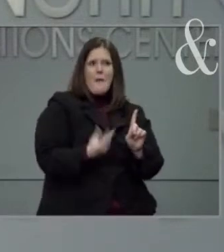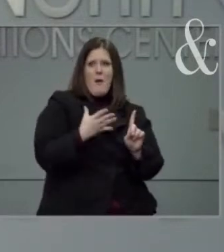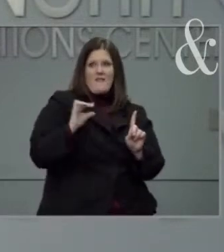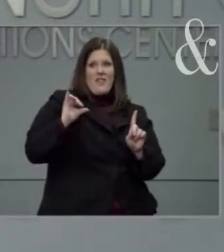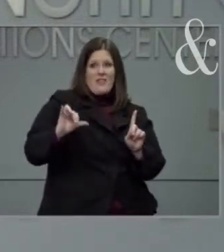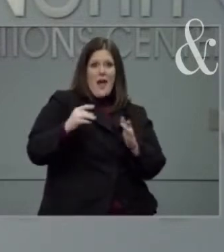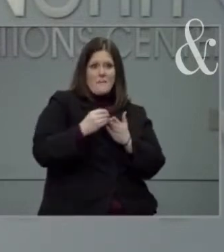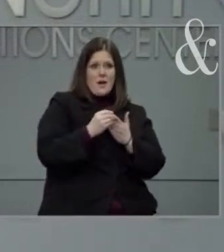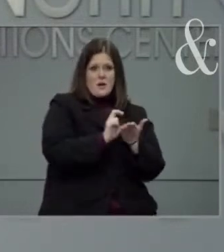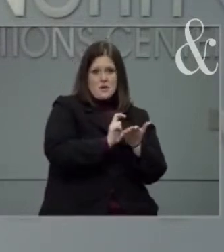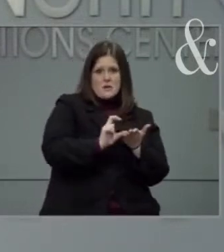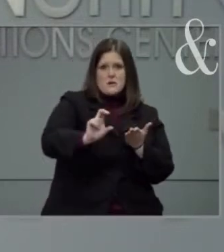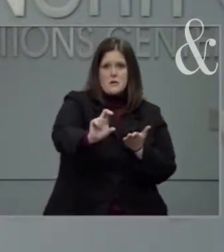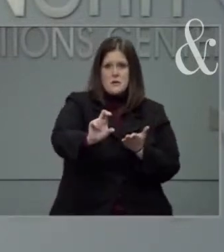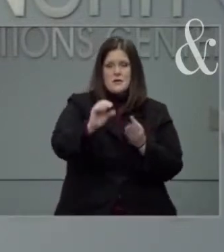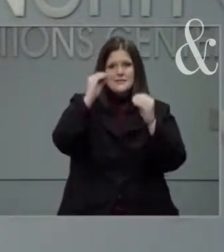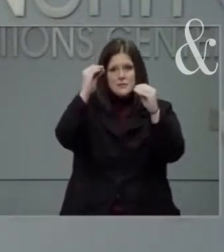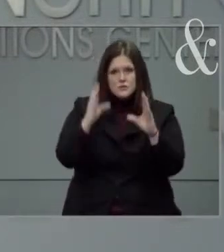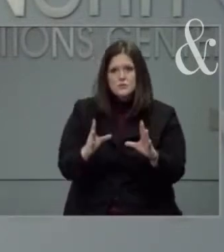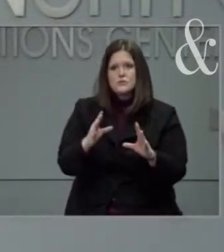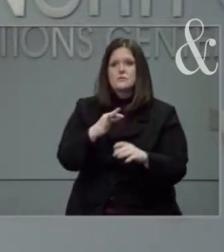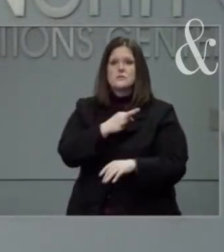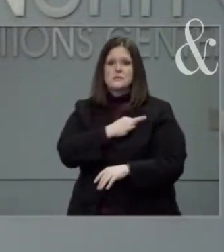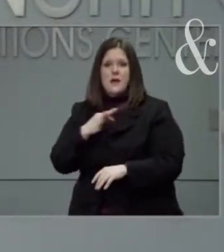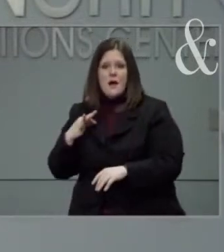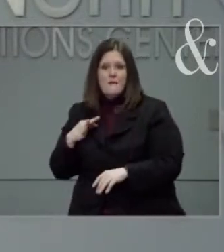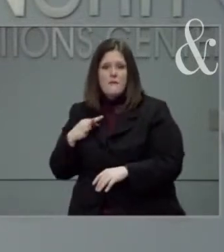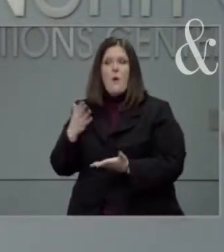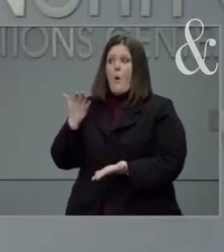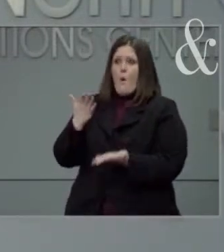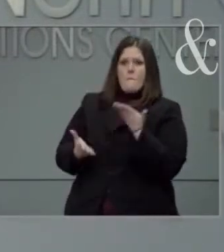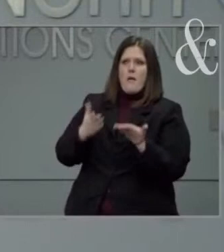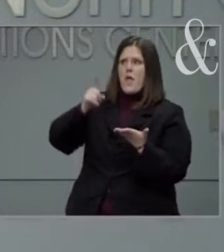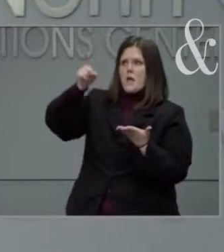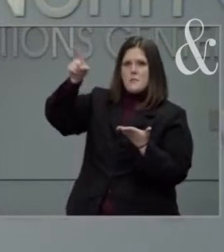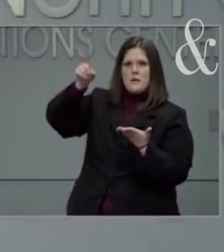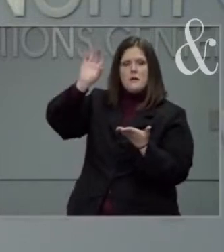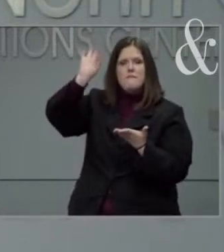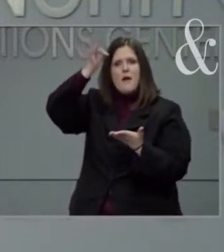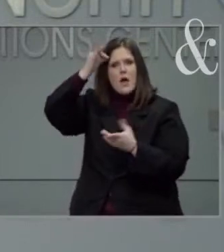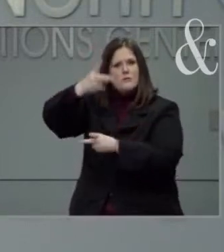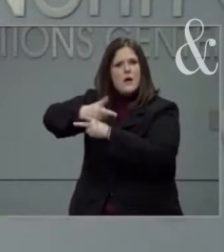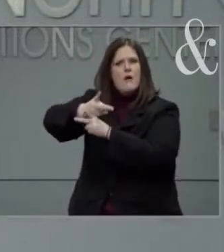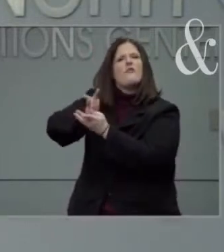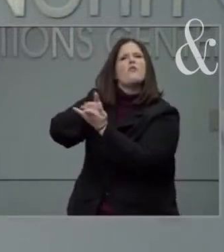Or could that come from a future stimulus from the federal government?